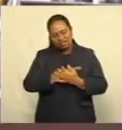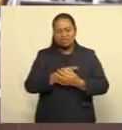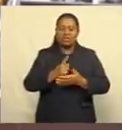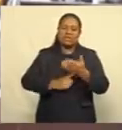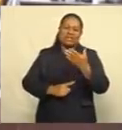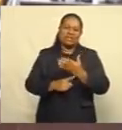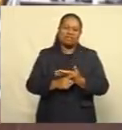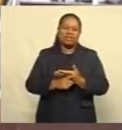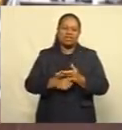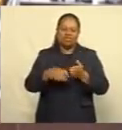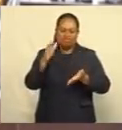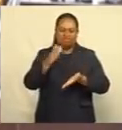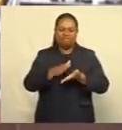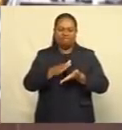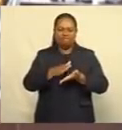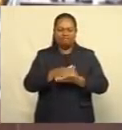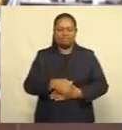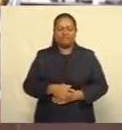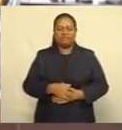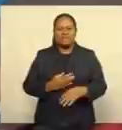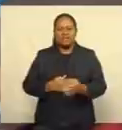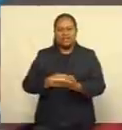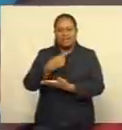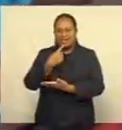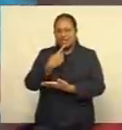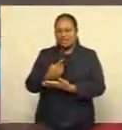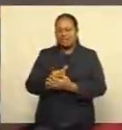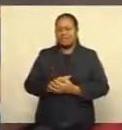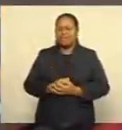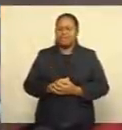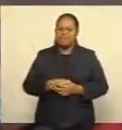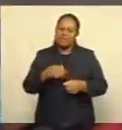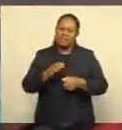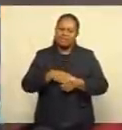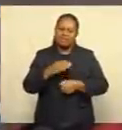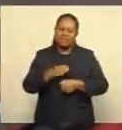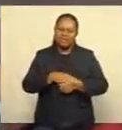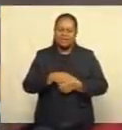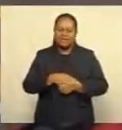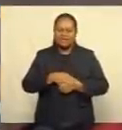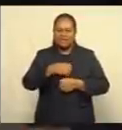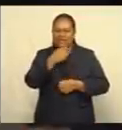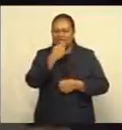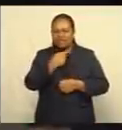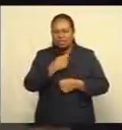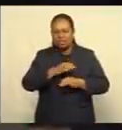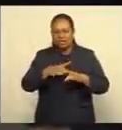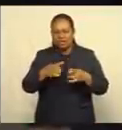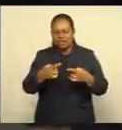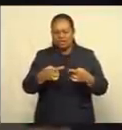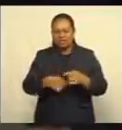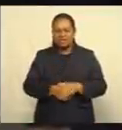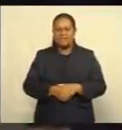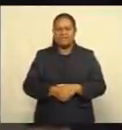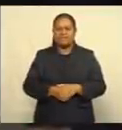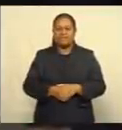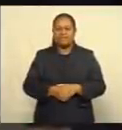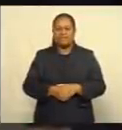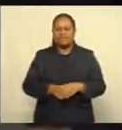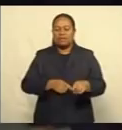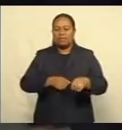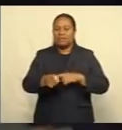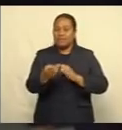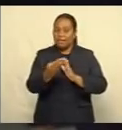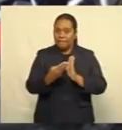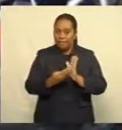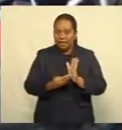customers. Managing Director Siteri Vuso says they're making less than $1,000 in a day. Like normally when we buy the bills